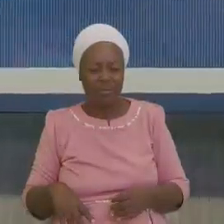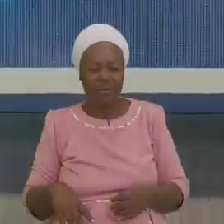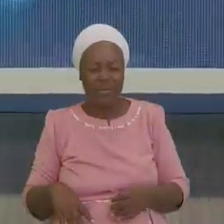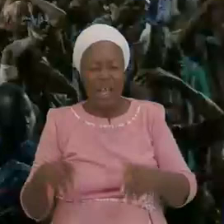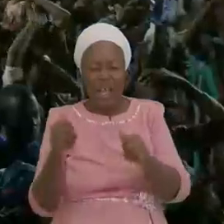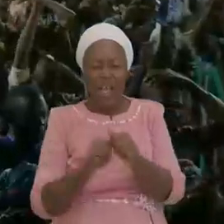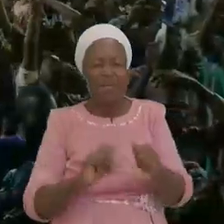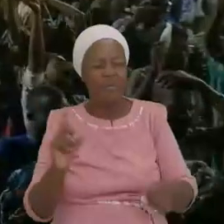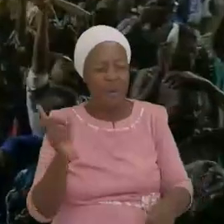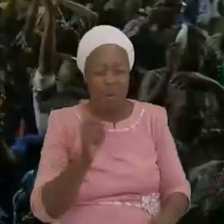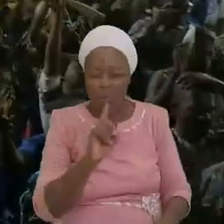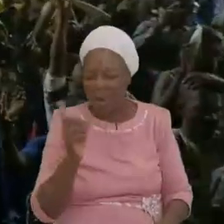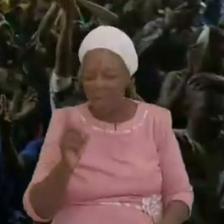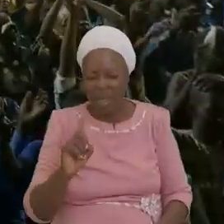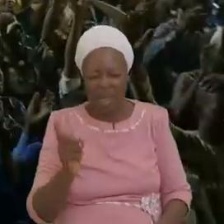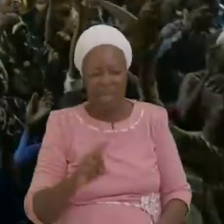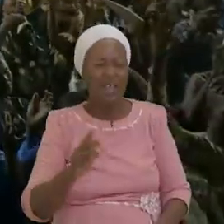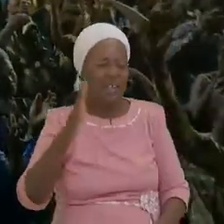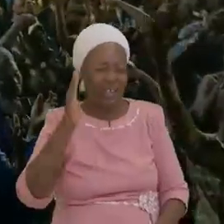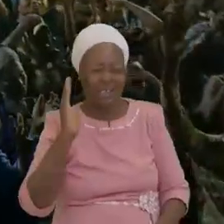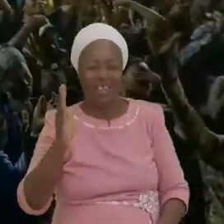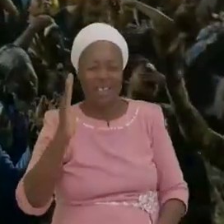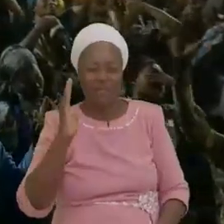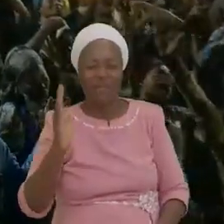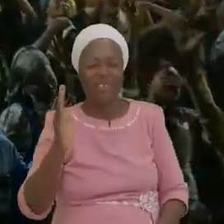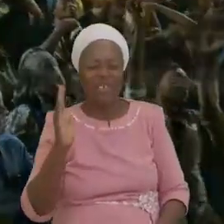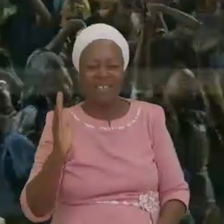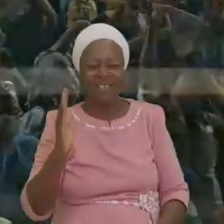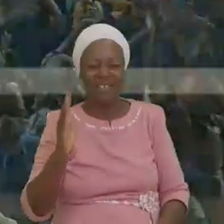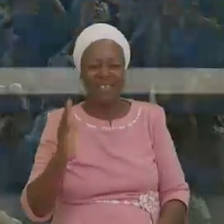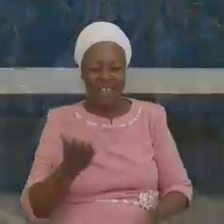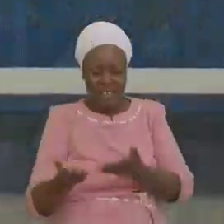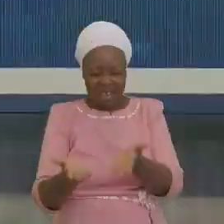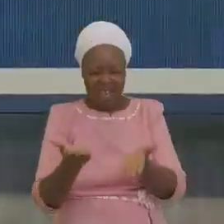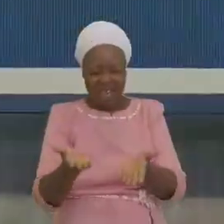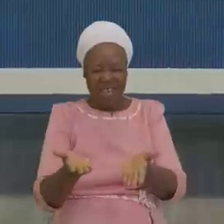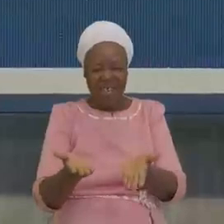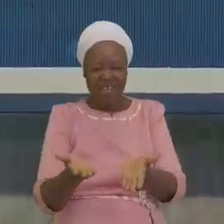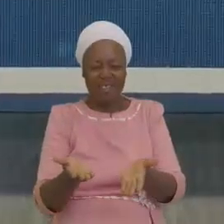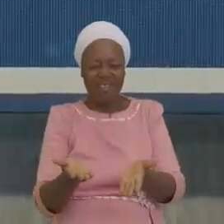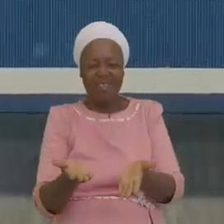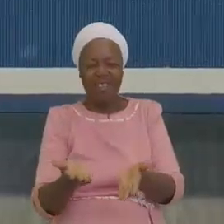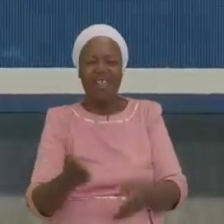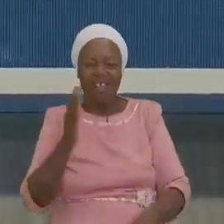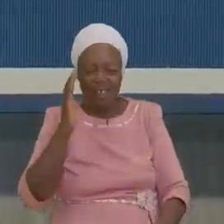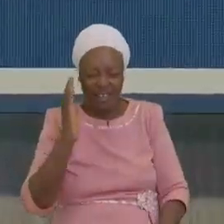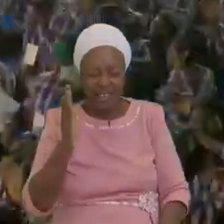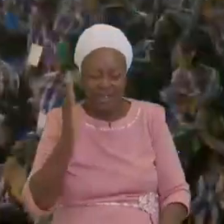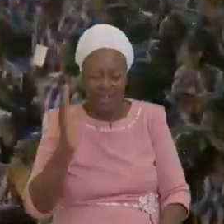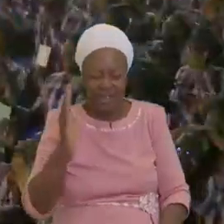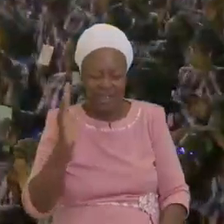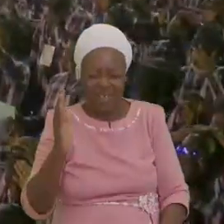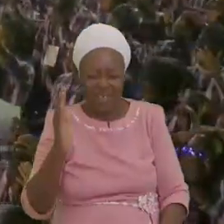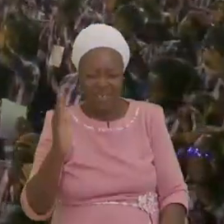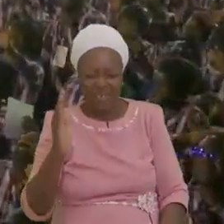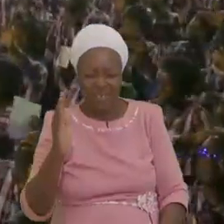Everywhere, testimony. In front of me here, testimony.